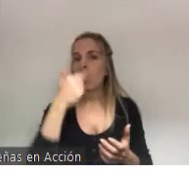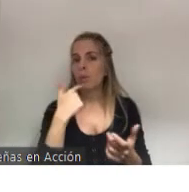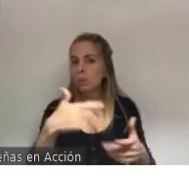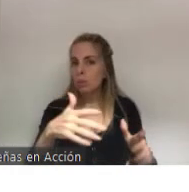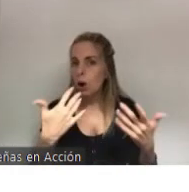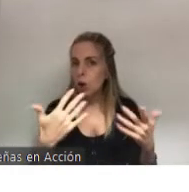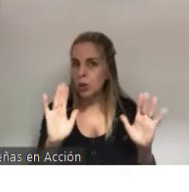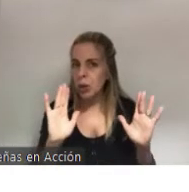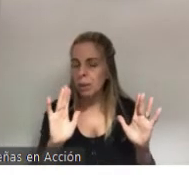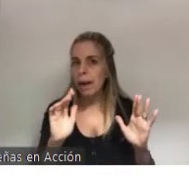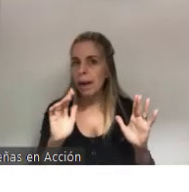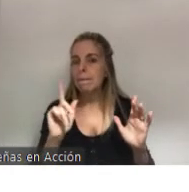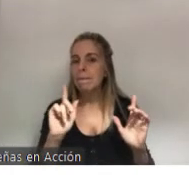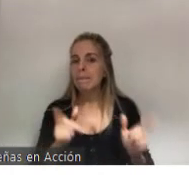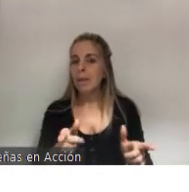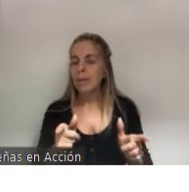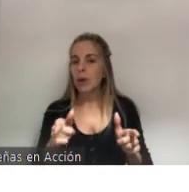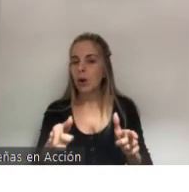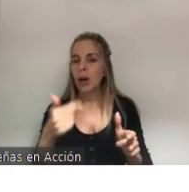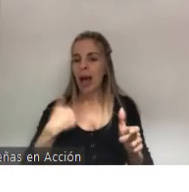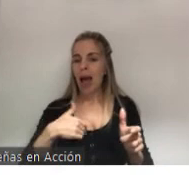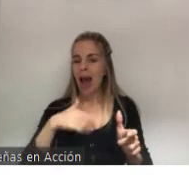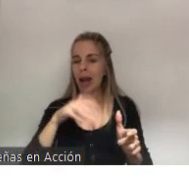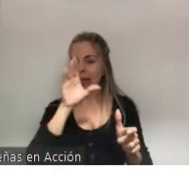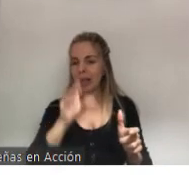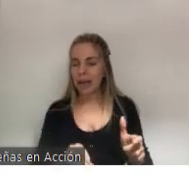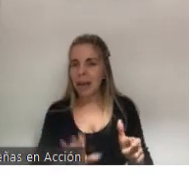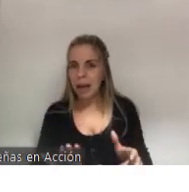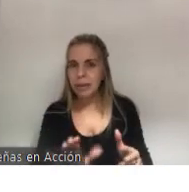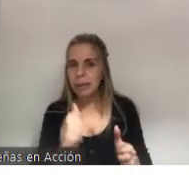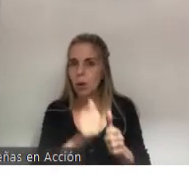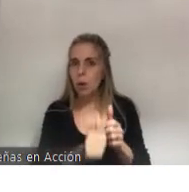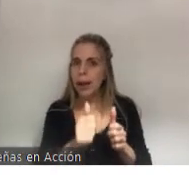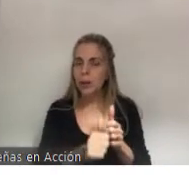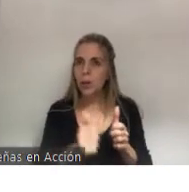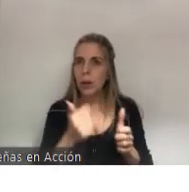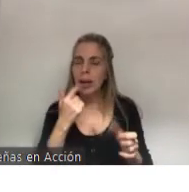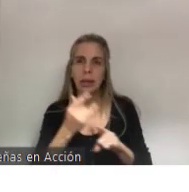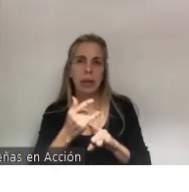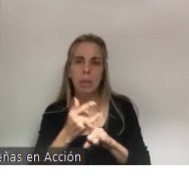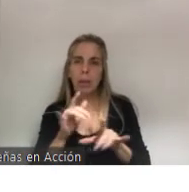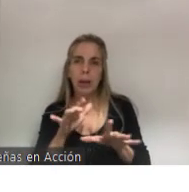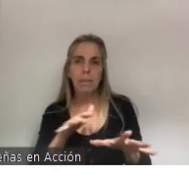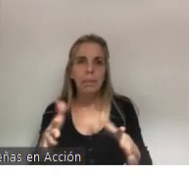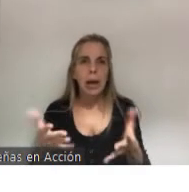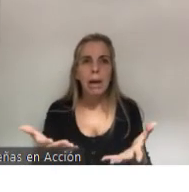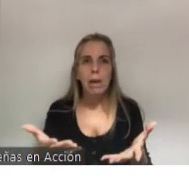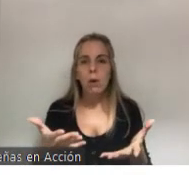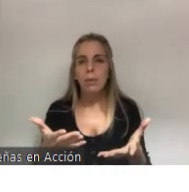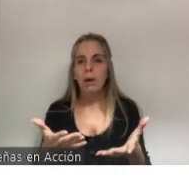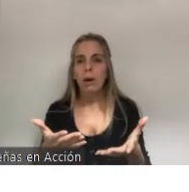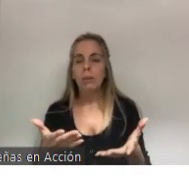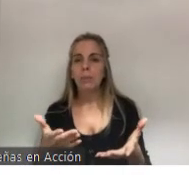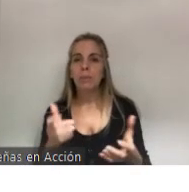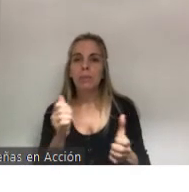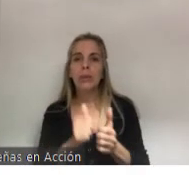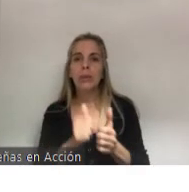And with Argentine history always being the national